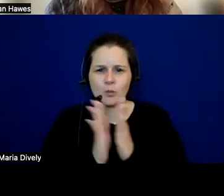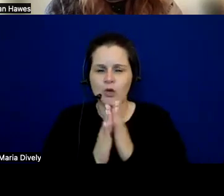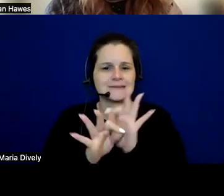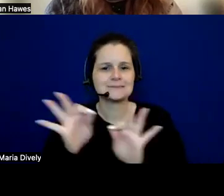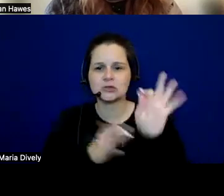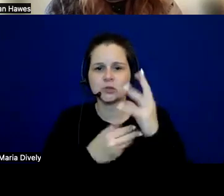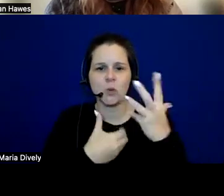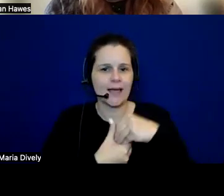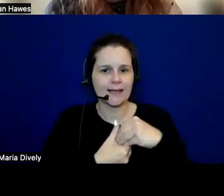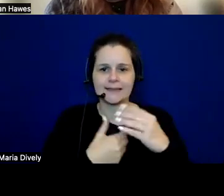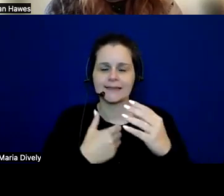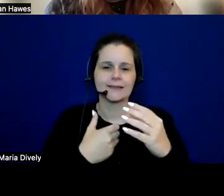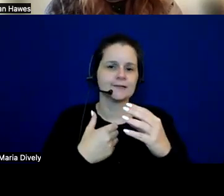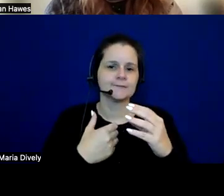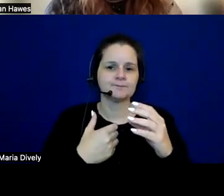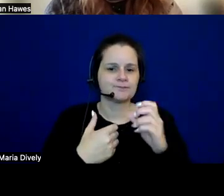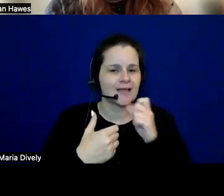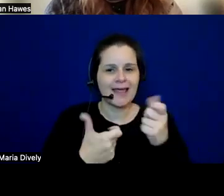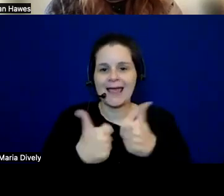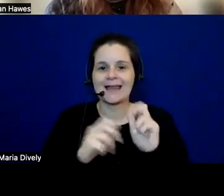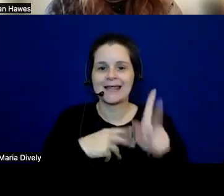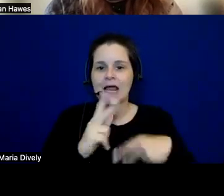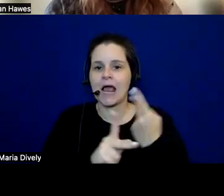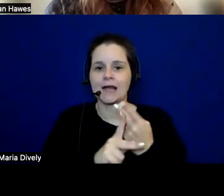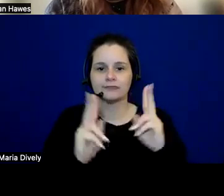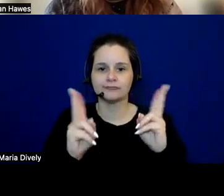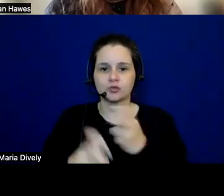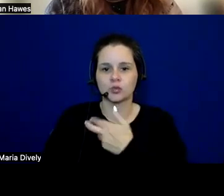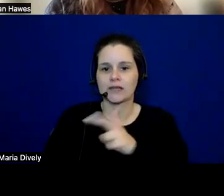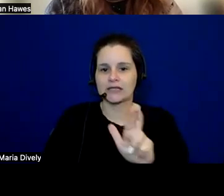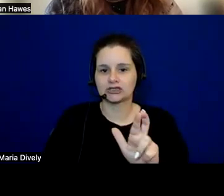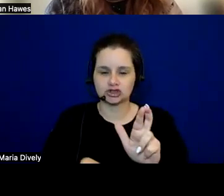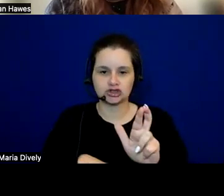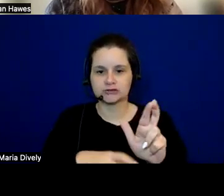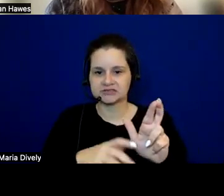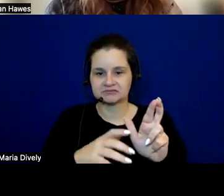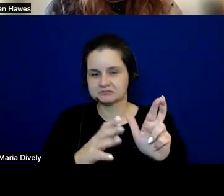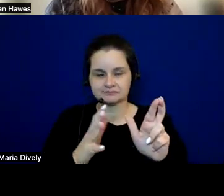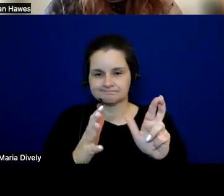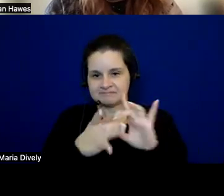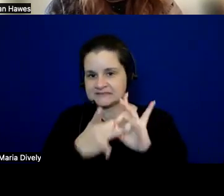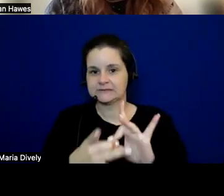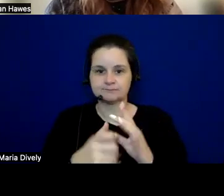not in any kind of religious sense at all.